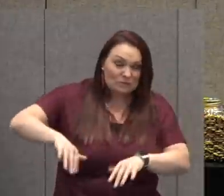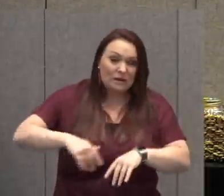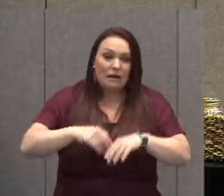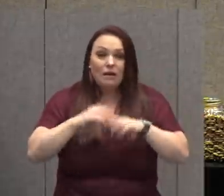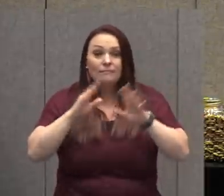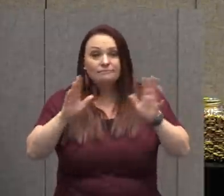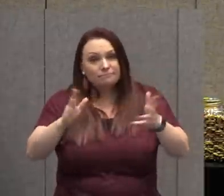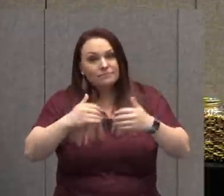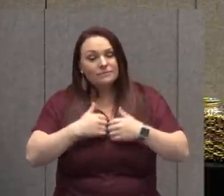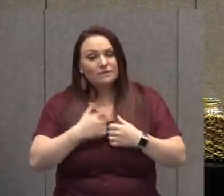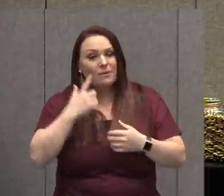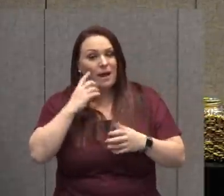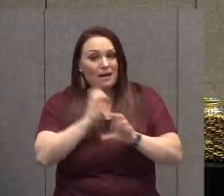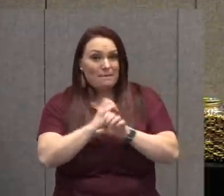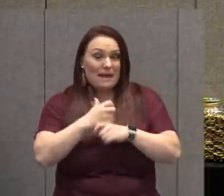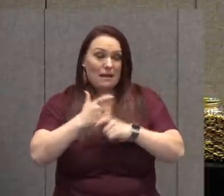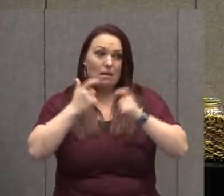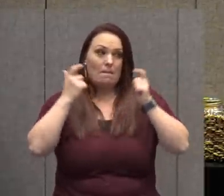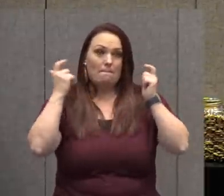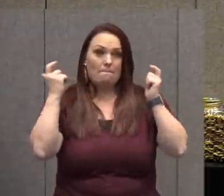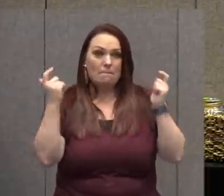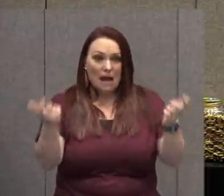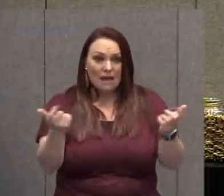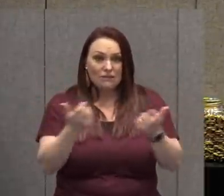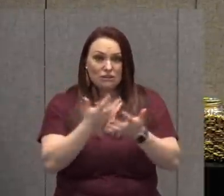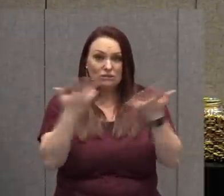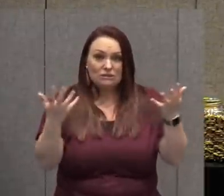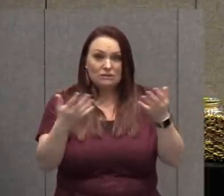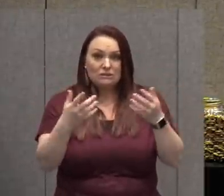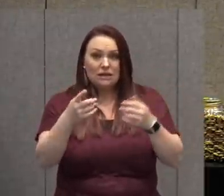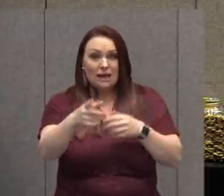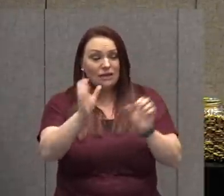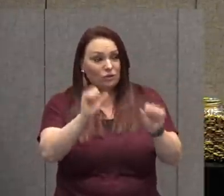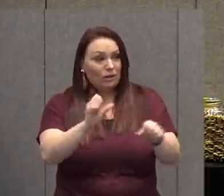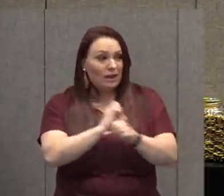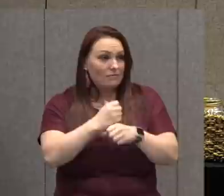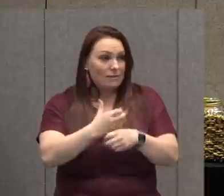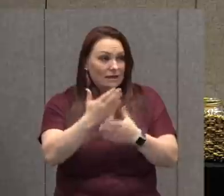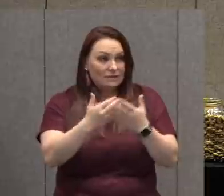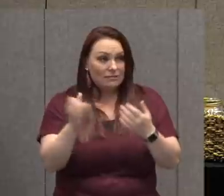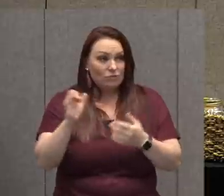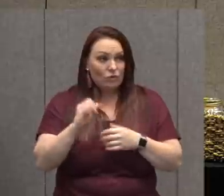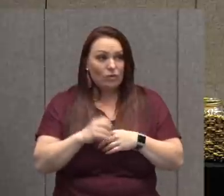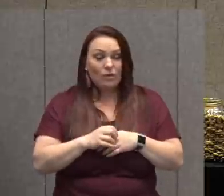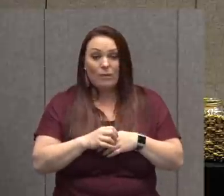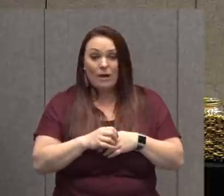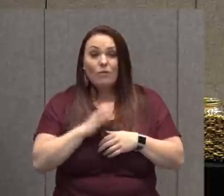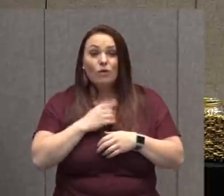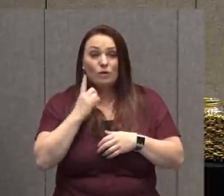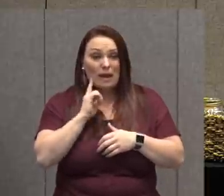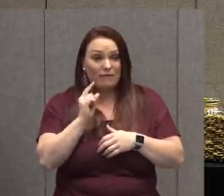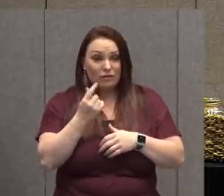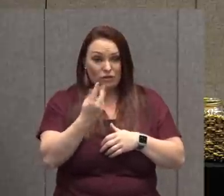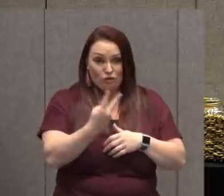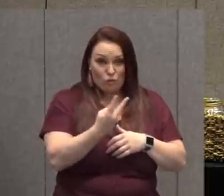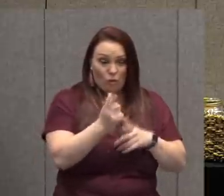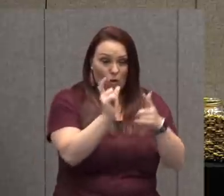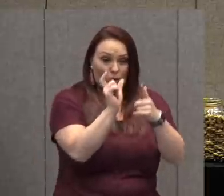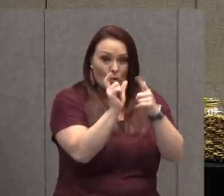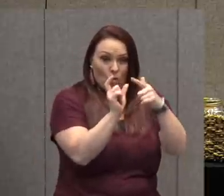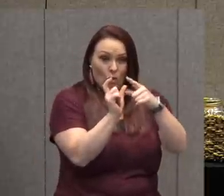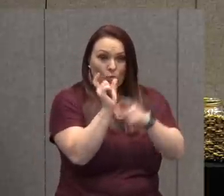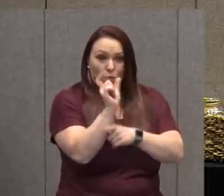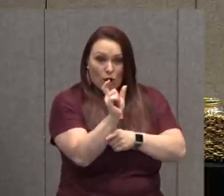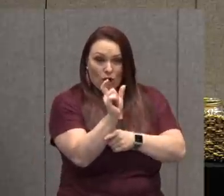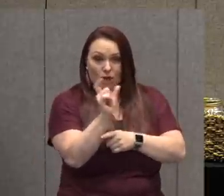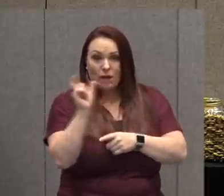So I made a bunch of these, and you could make some like this, where you put two words and then you